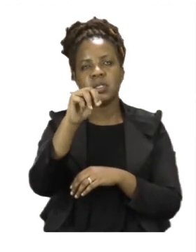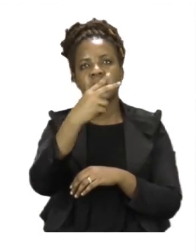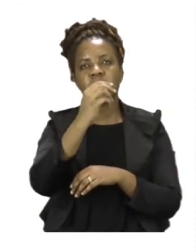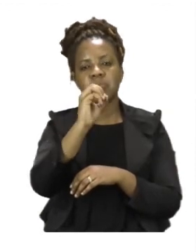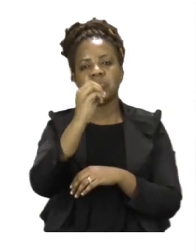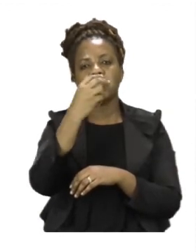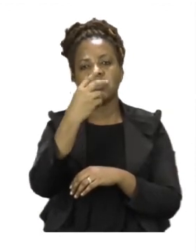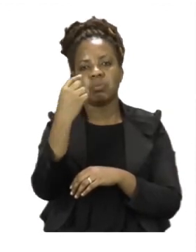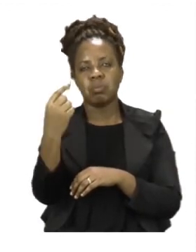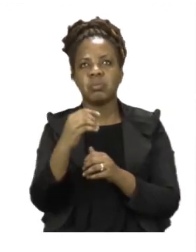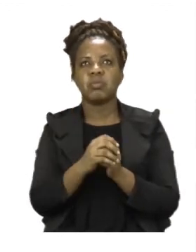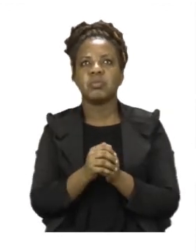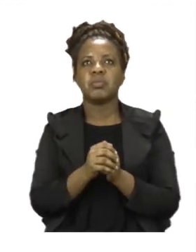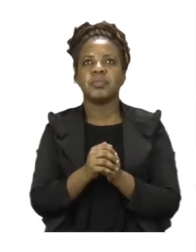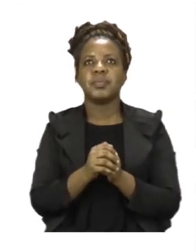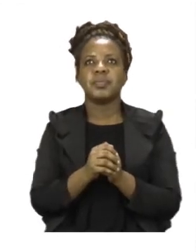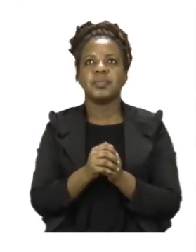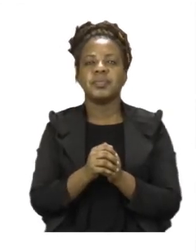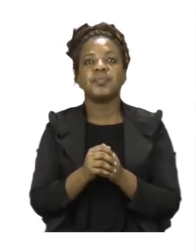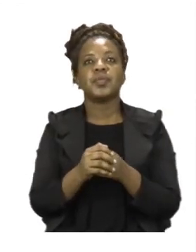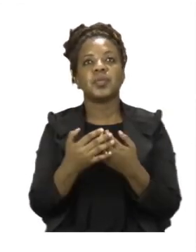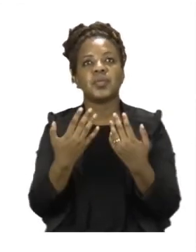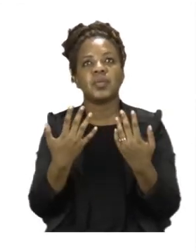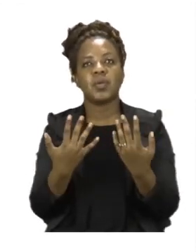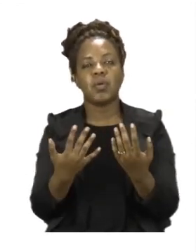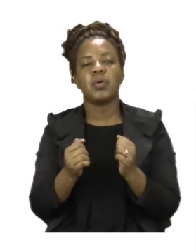1 March